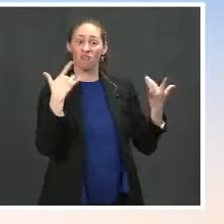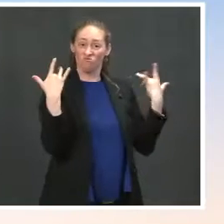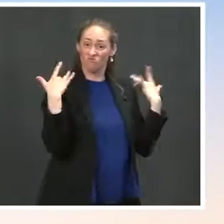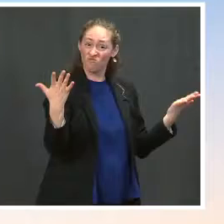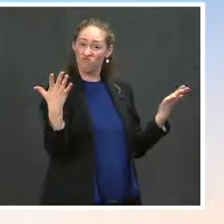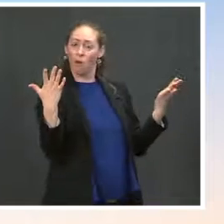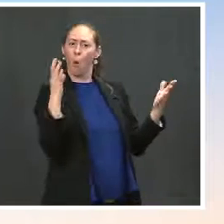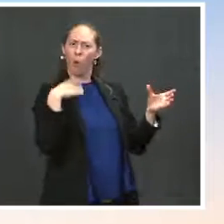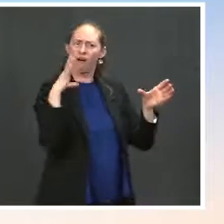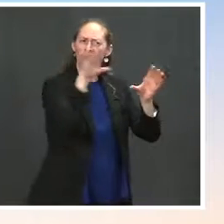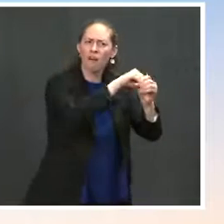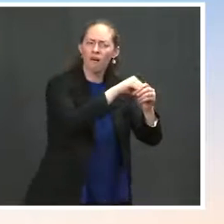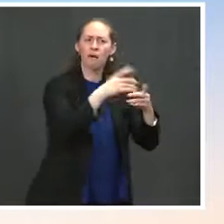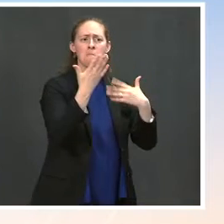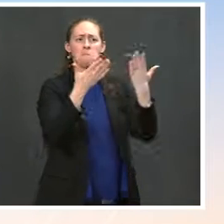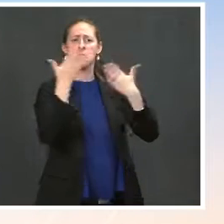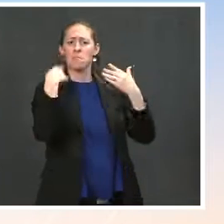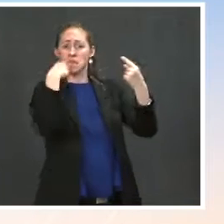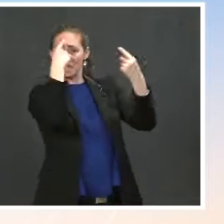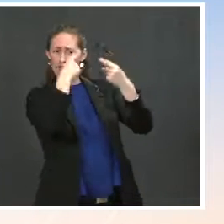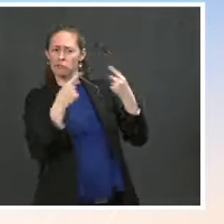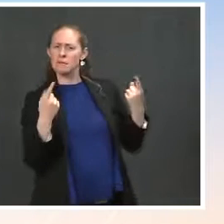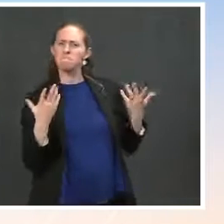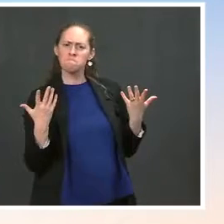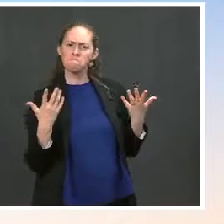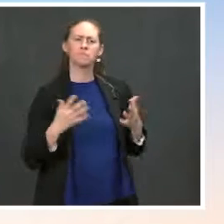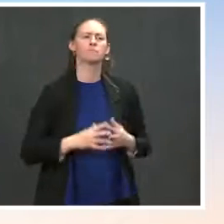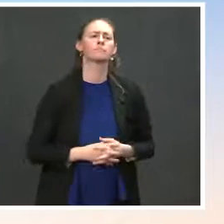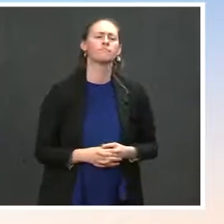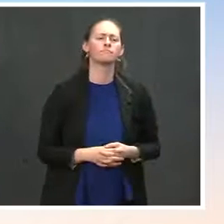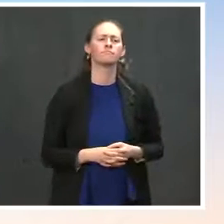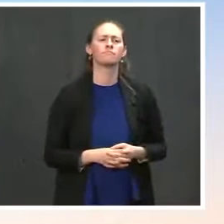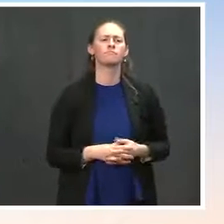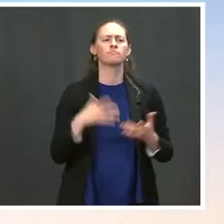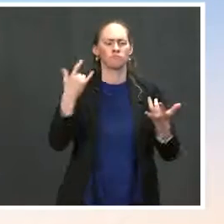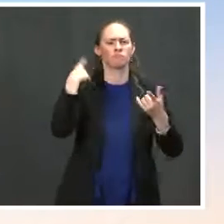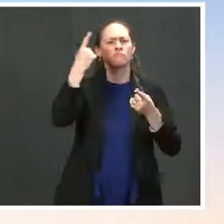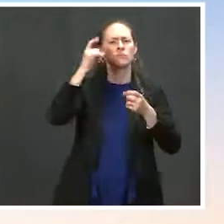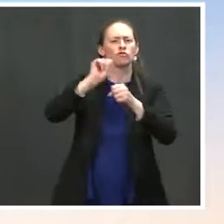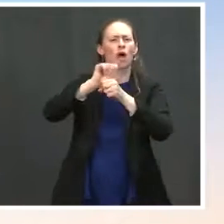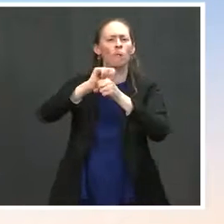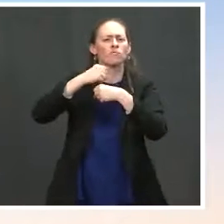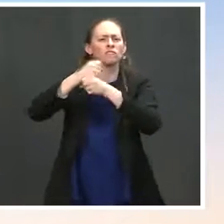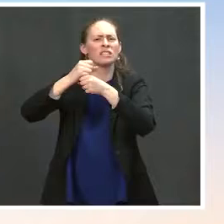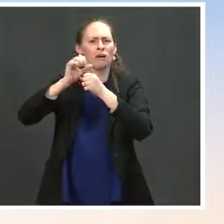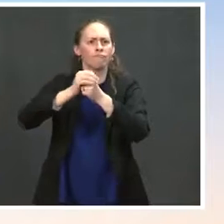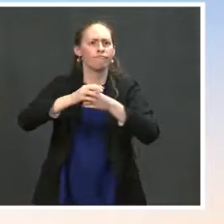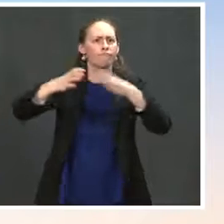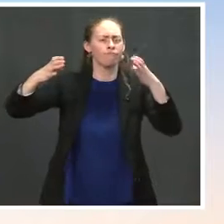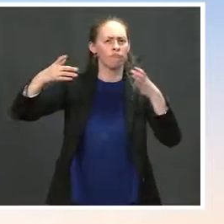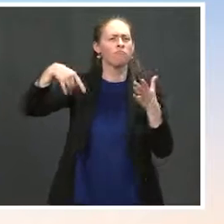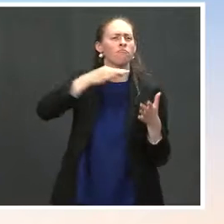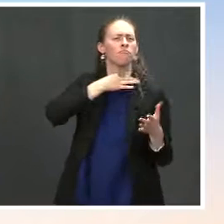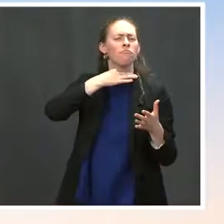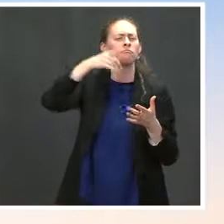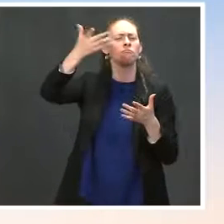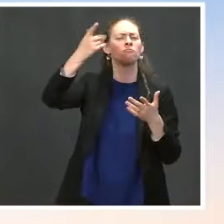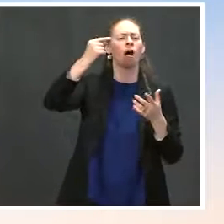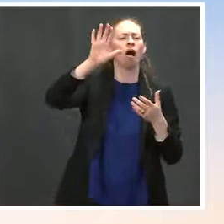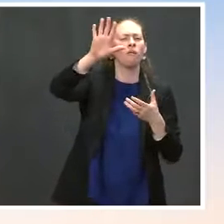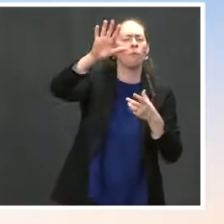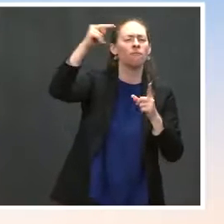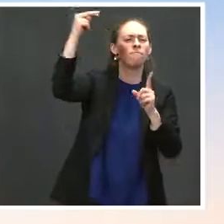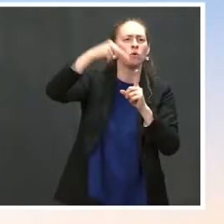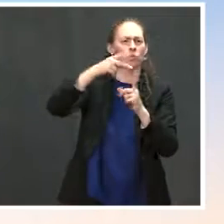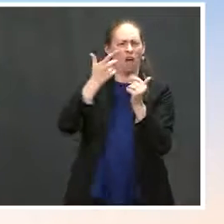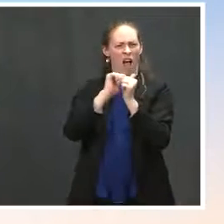that. Talked a lot, obviously, about job creation and the potential for that with this plan, Yeah. but can you put this into further perspective for Americans? How does